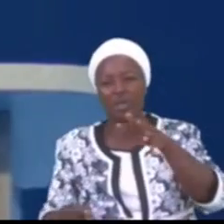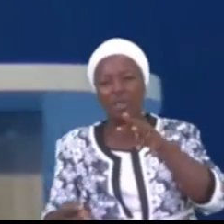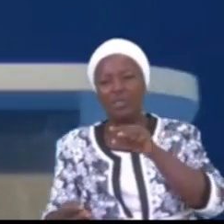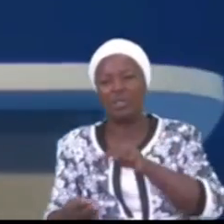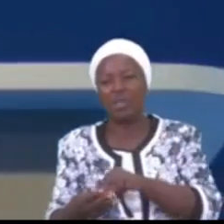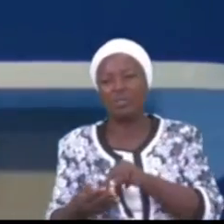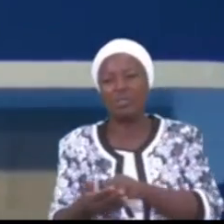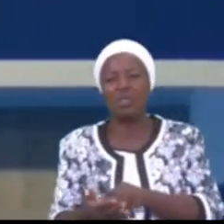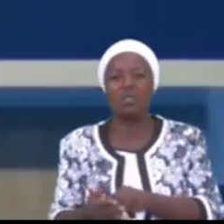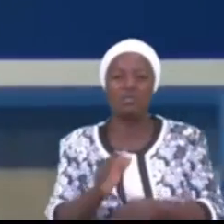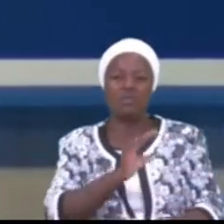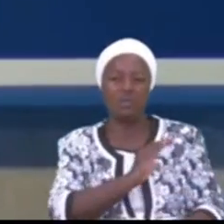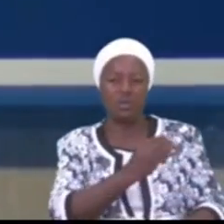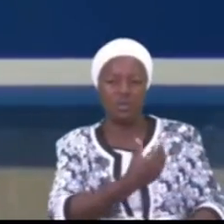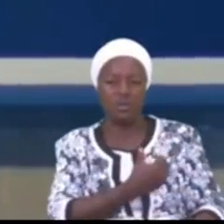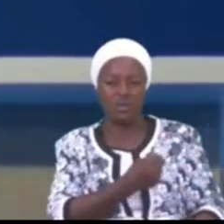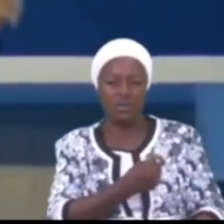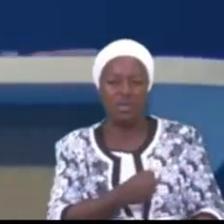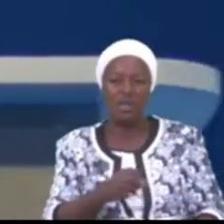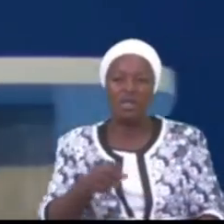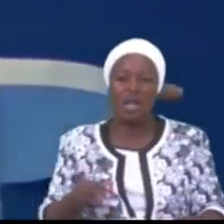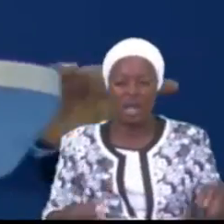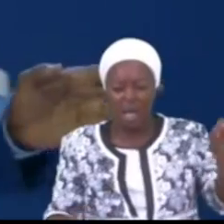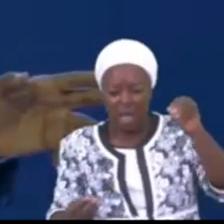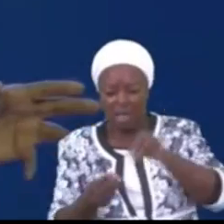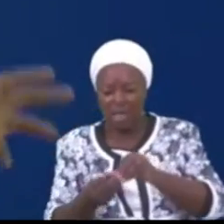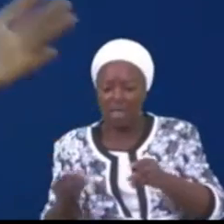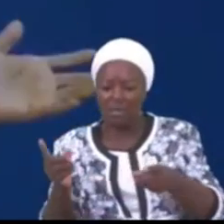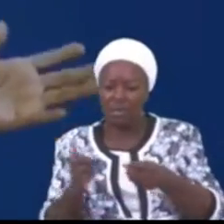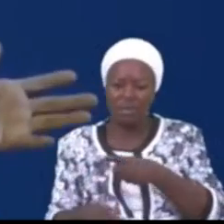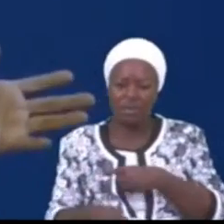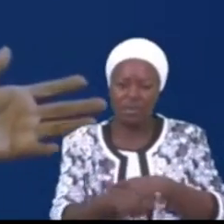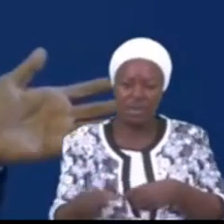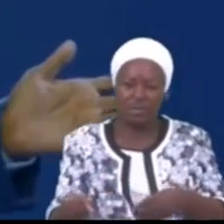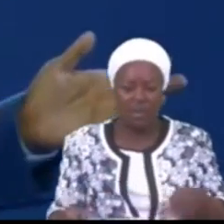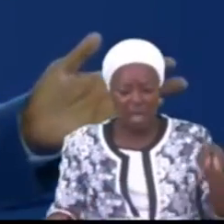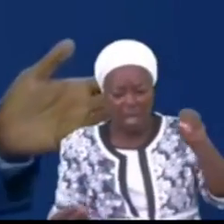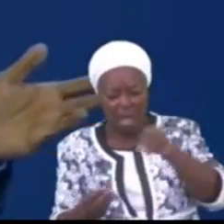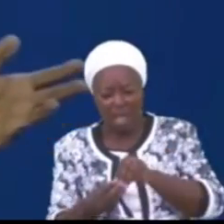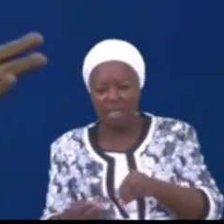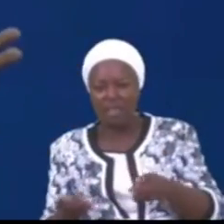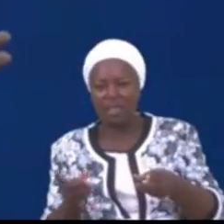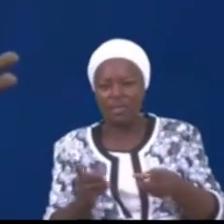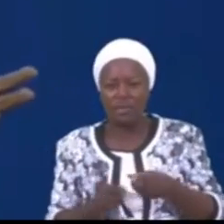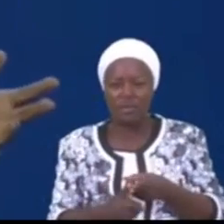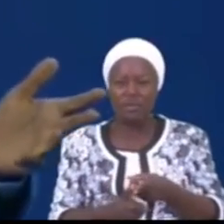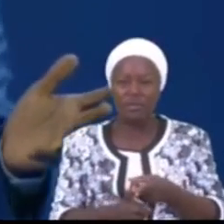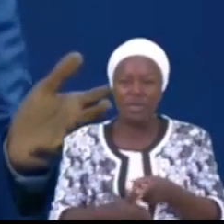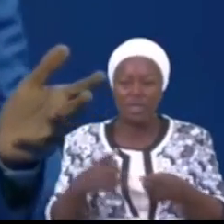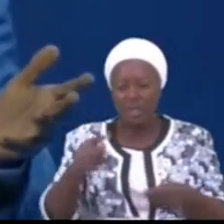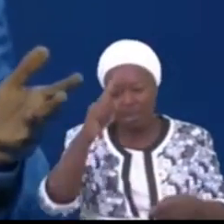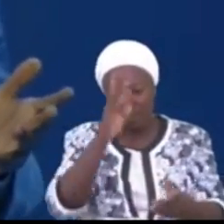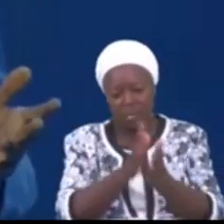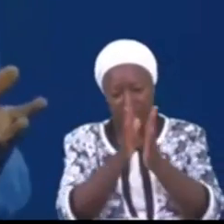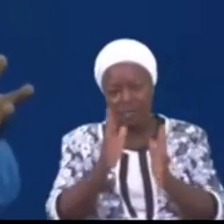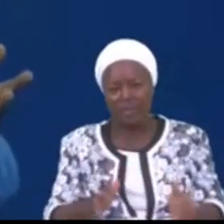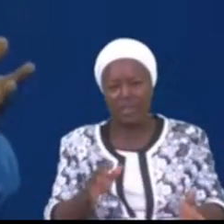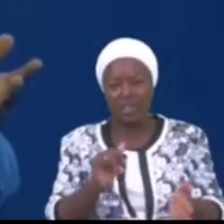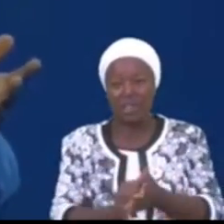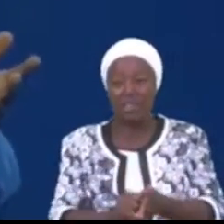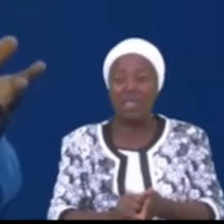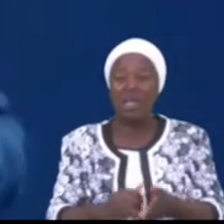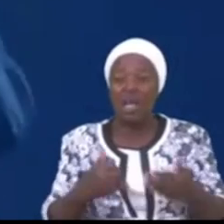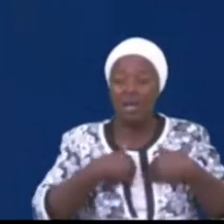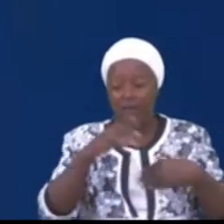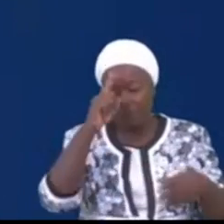3,000 souls. Added unto them. Added to the believers that had believed